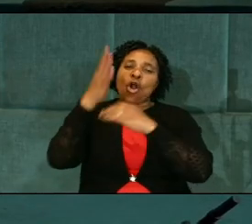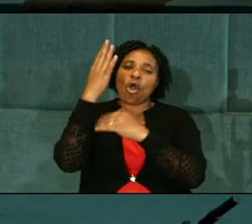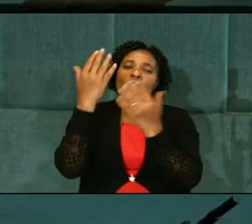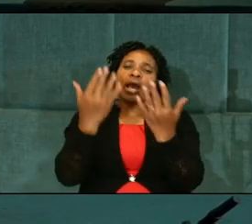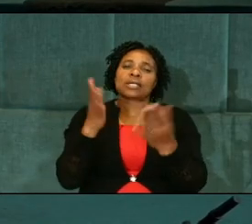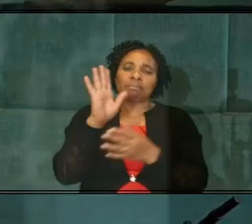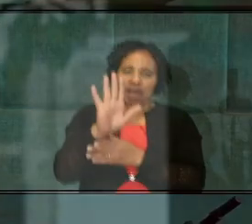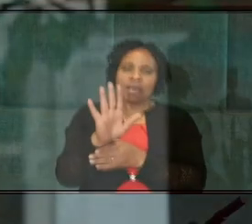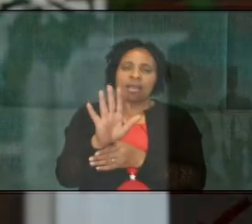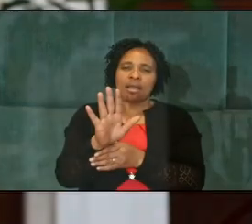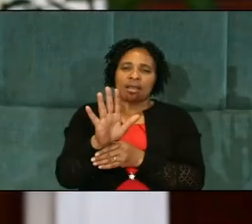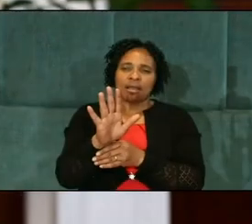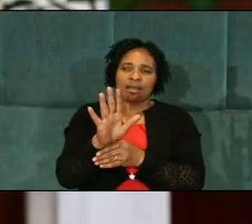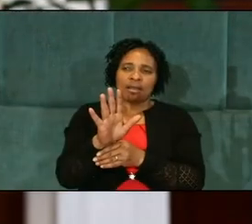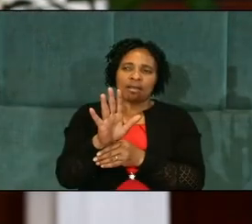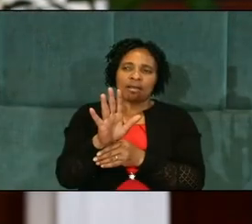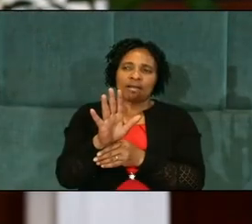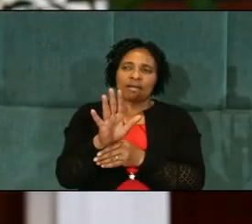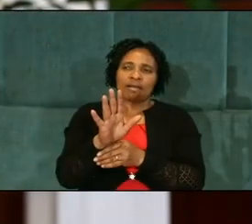arms.